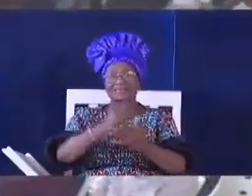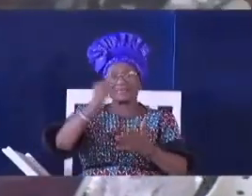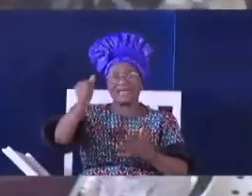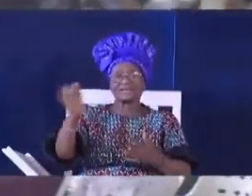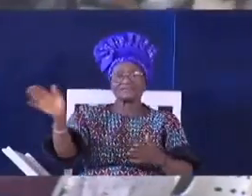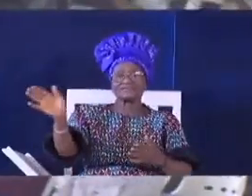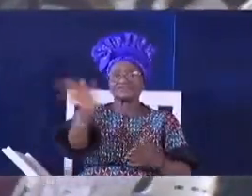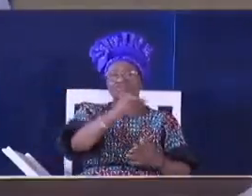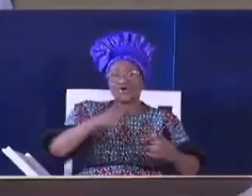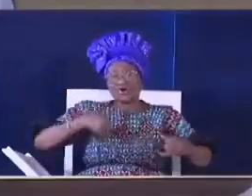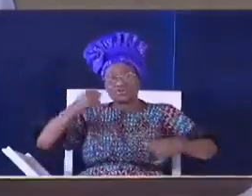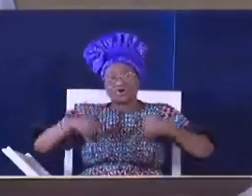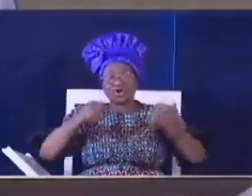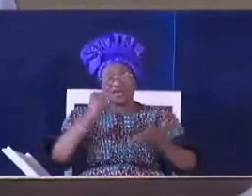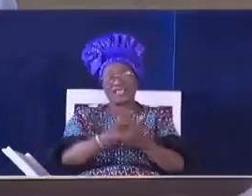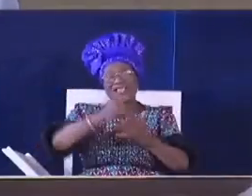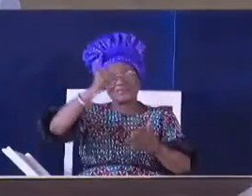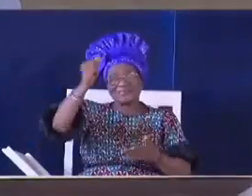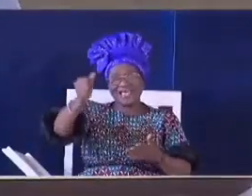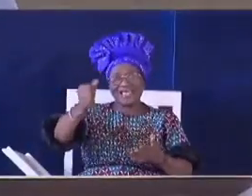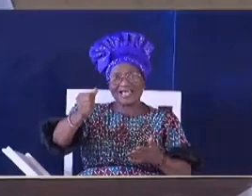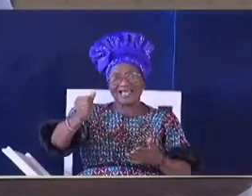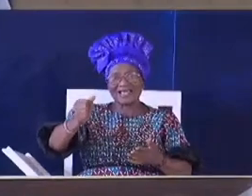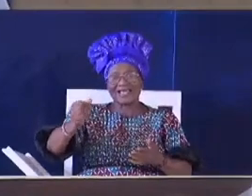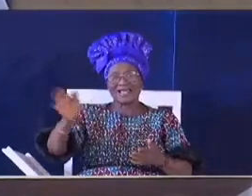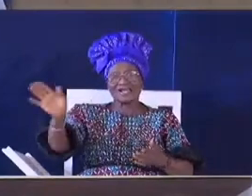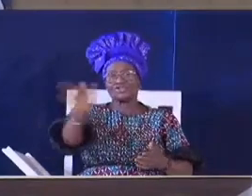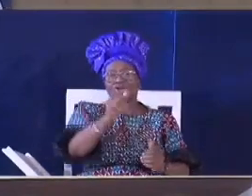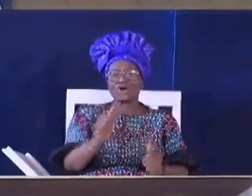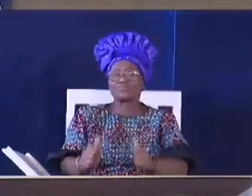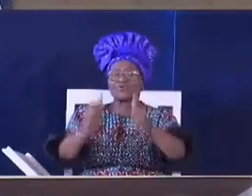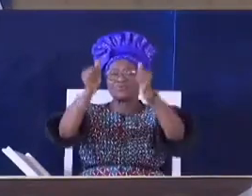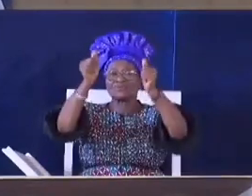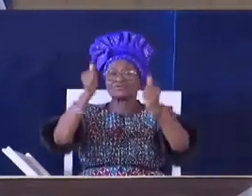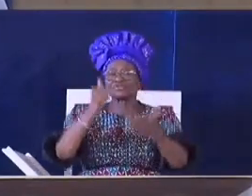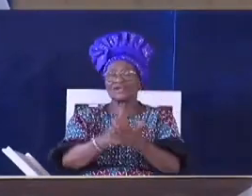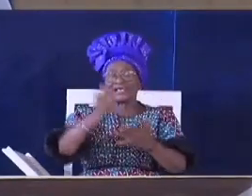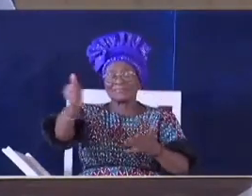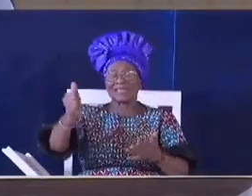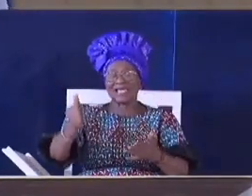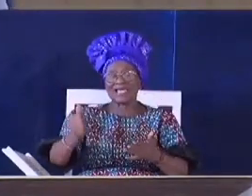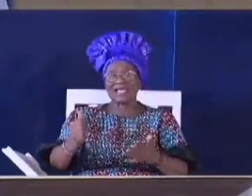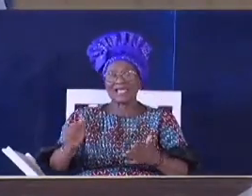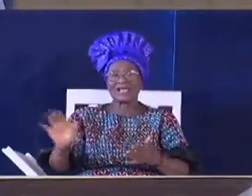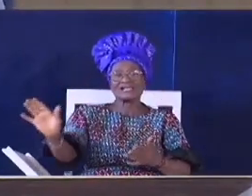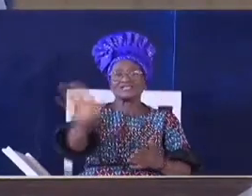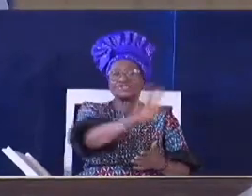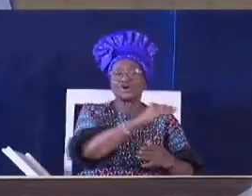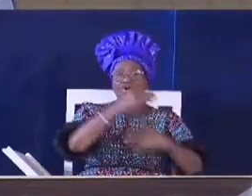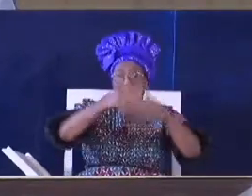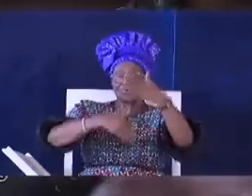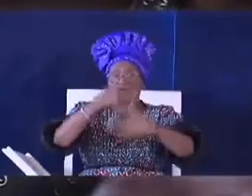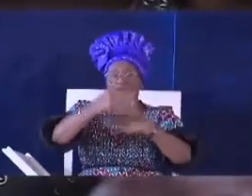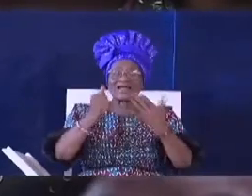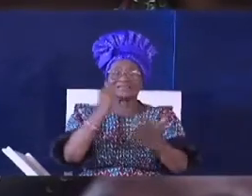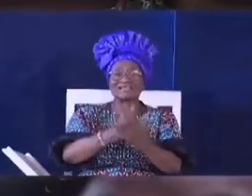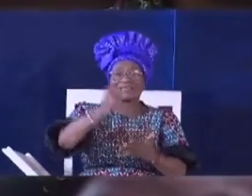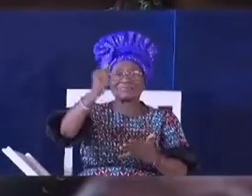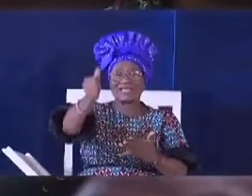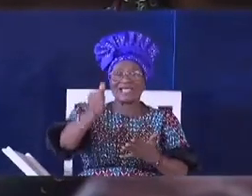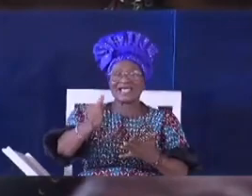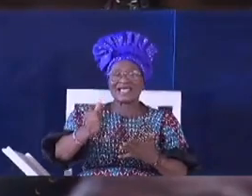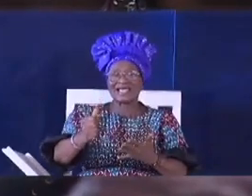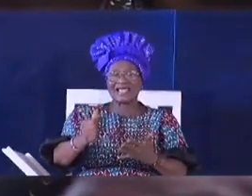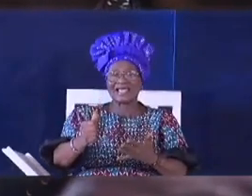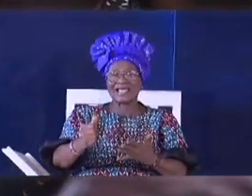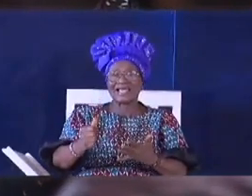your joy, your promotion, your progress